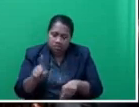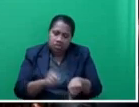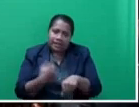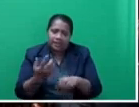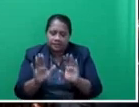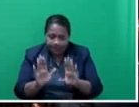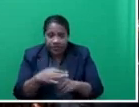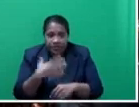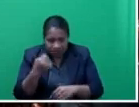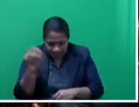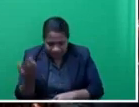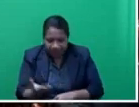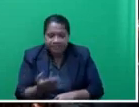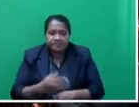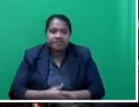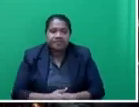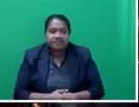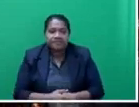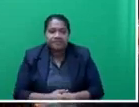You have the floor.